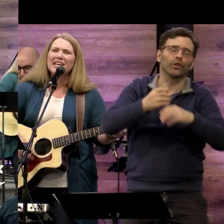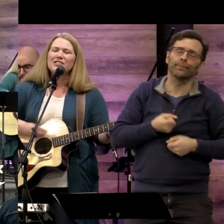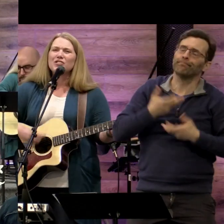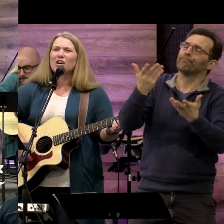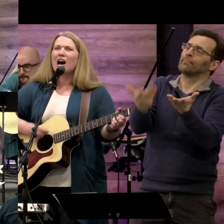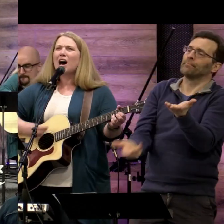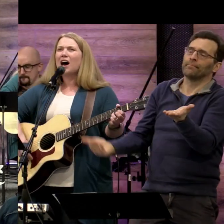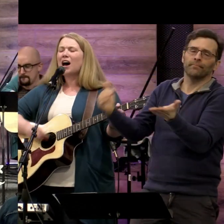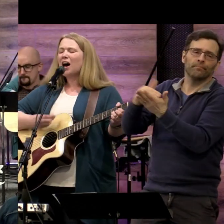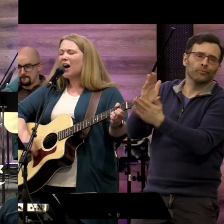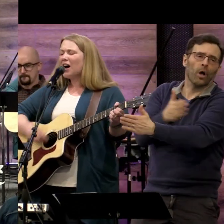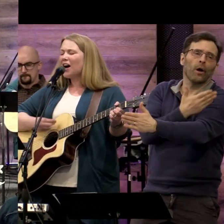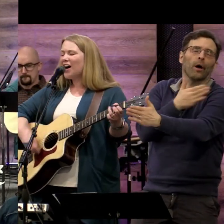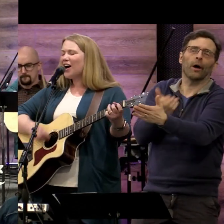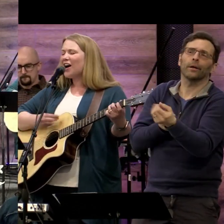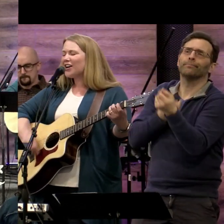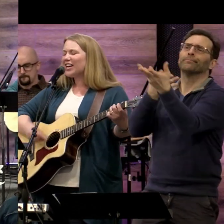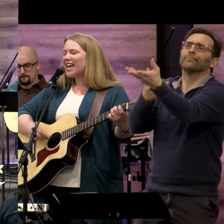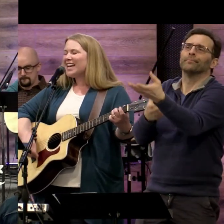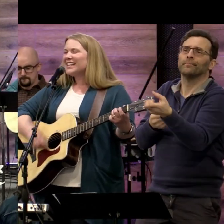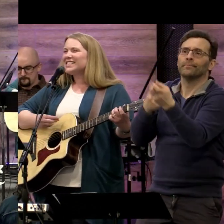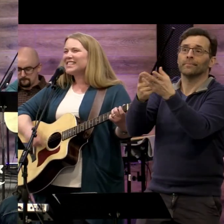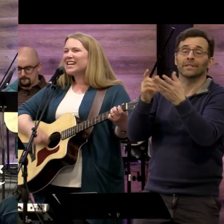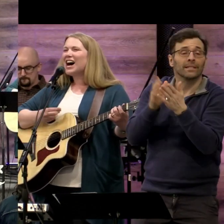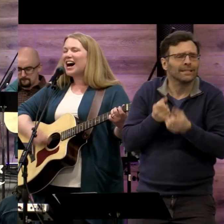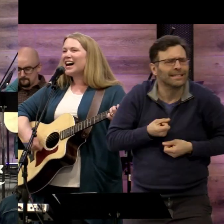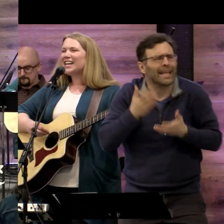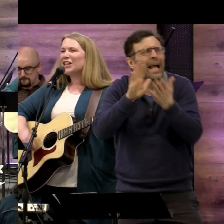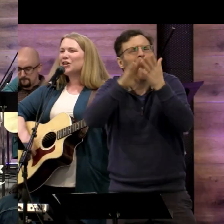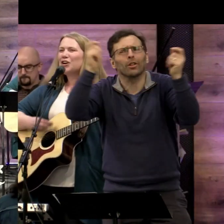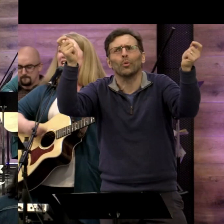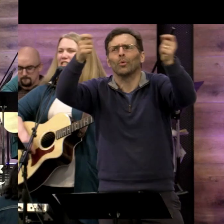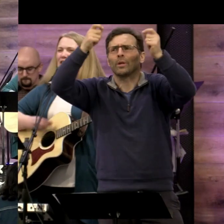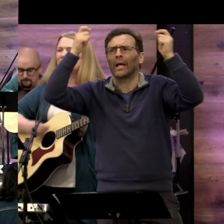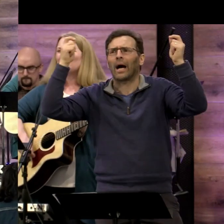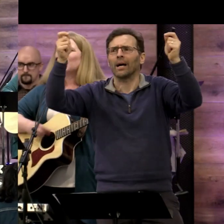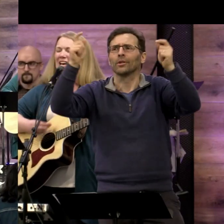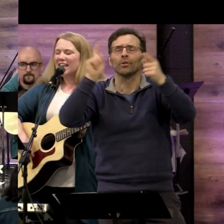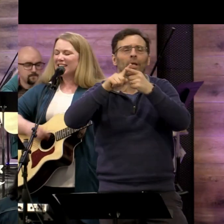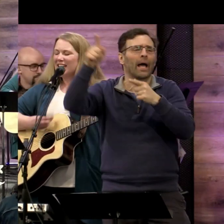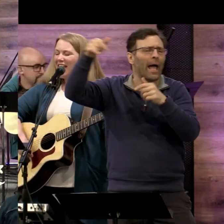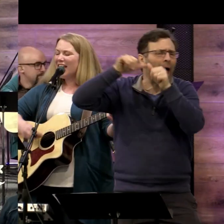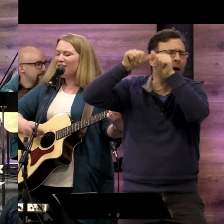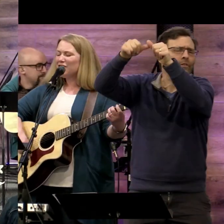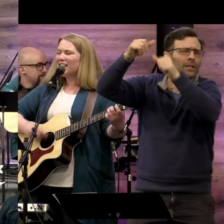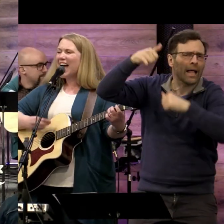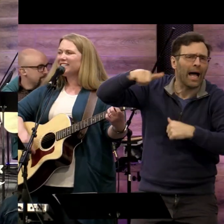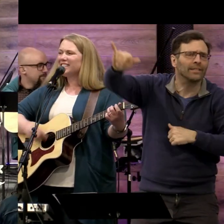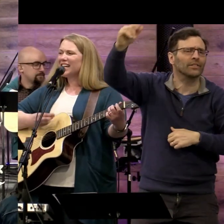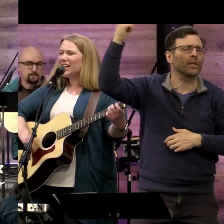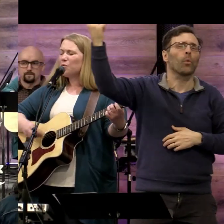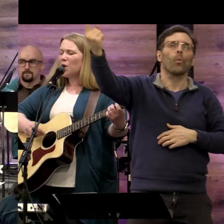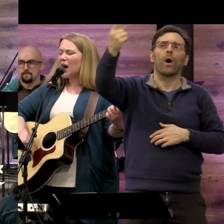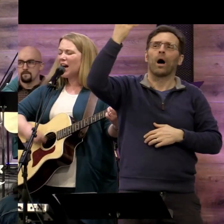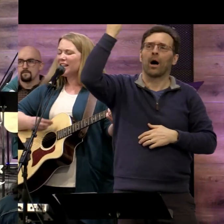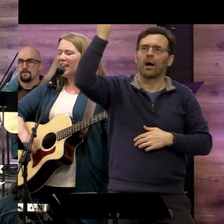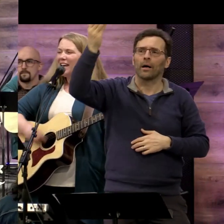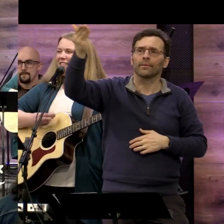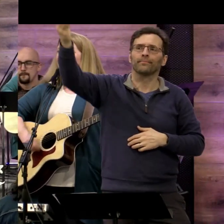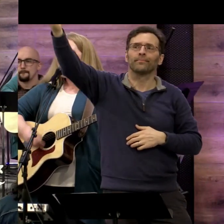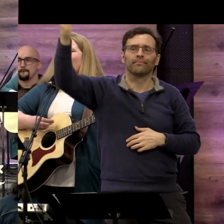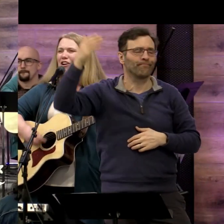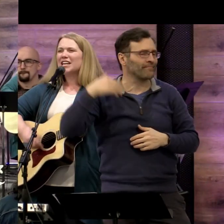in song. Sing hallelujah to the everlasting